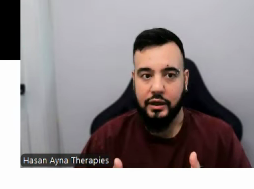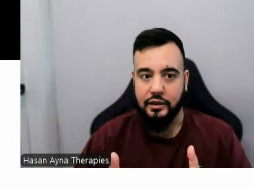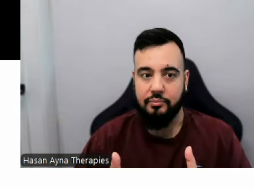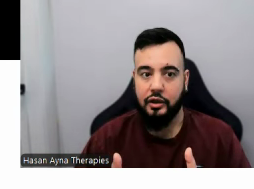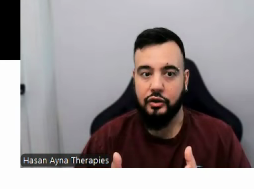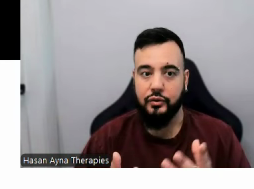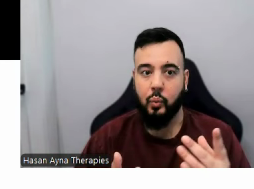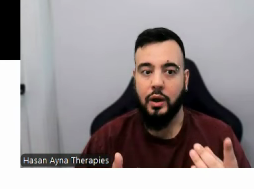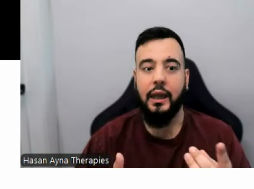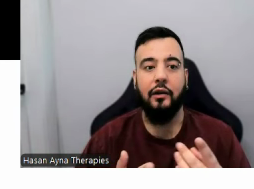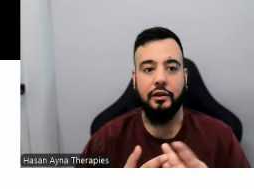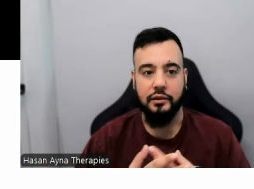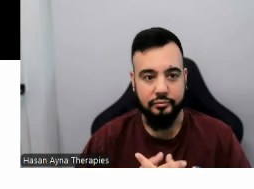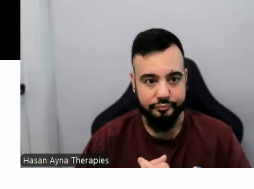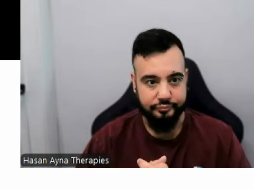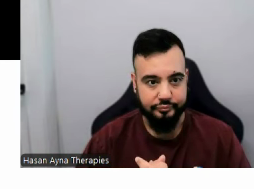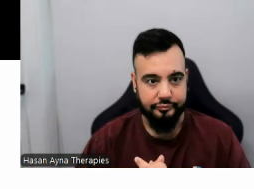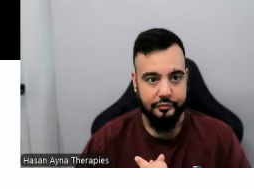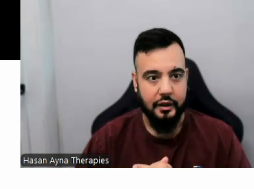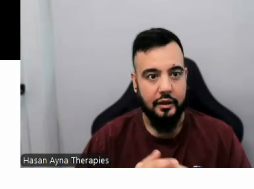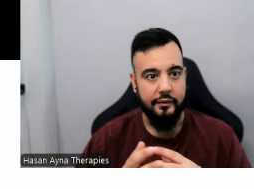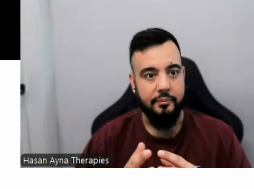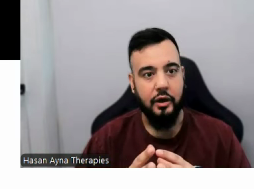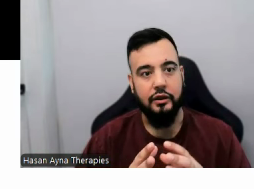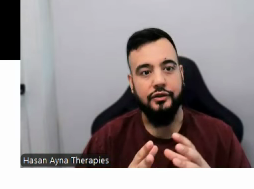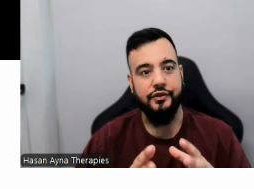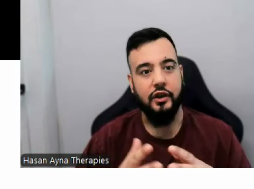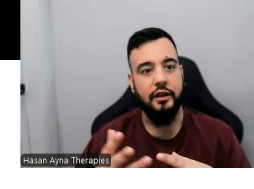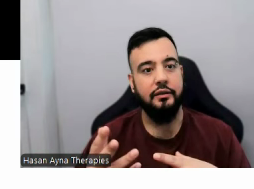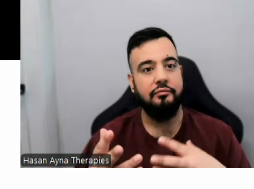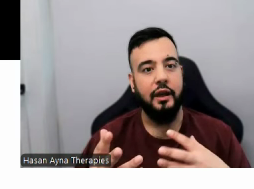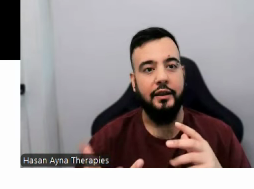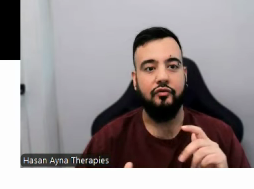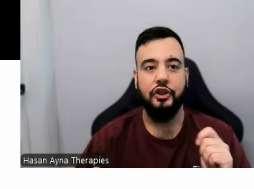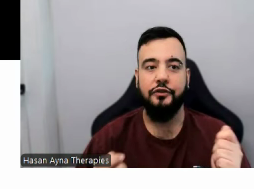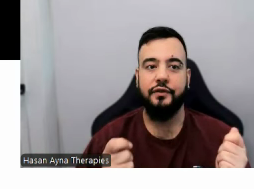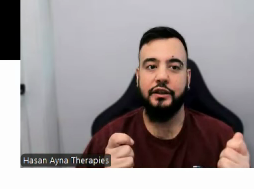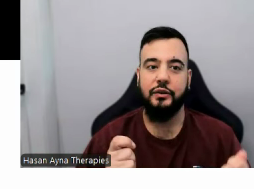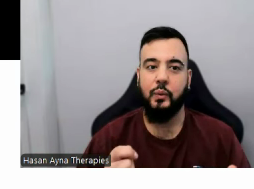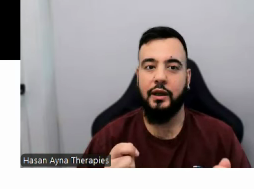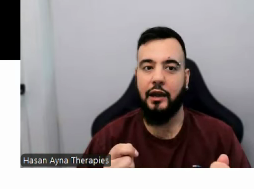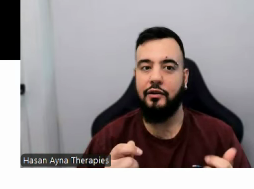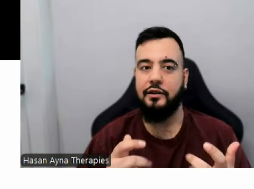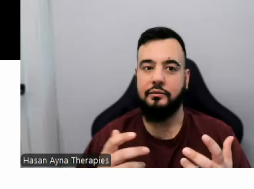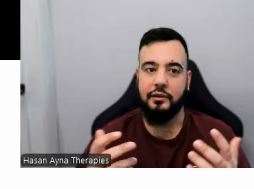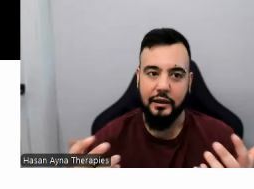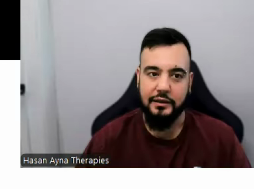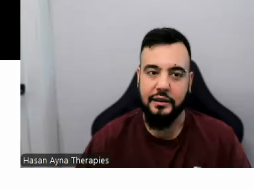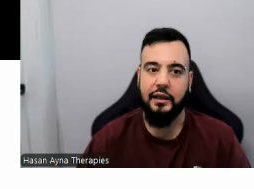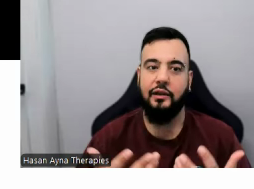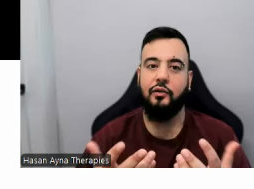A narrator might use one character. They might sign and then shift into one